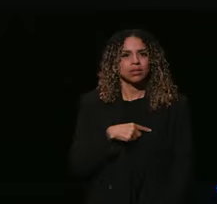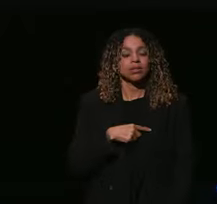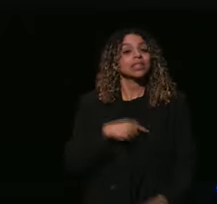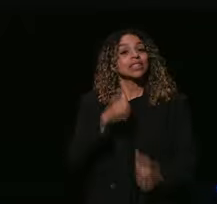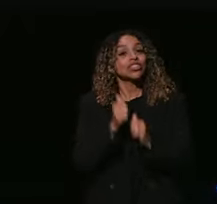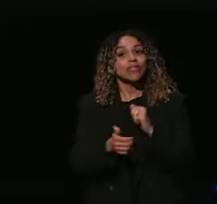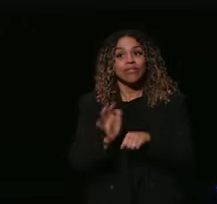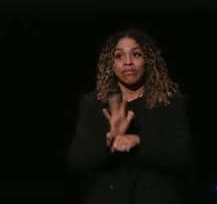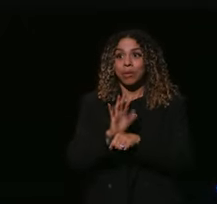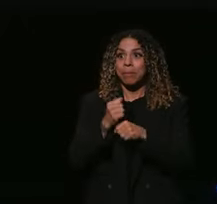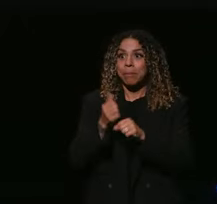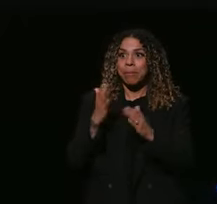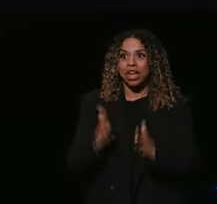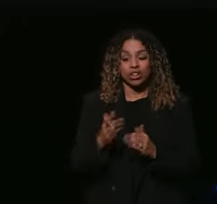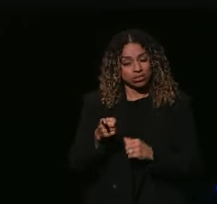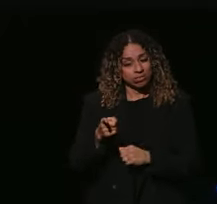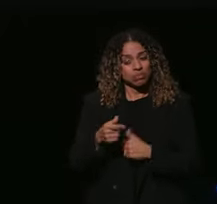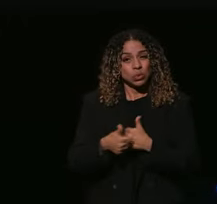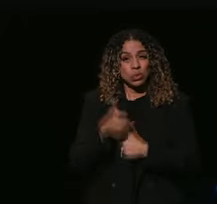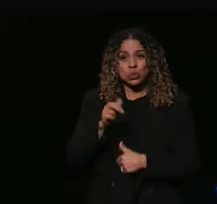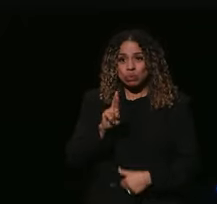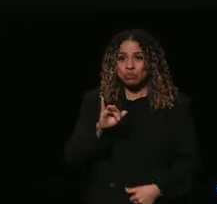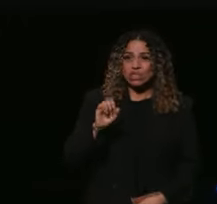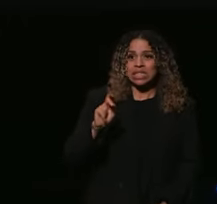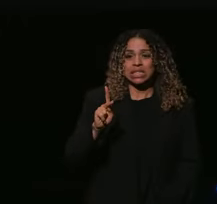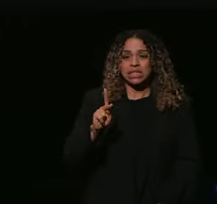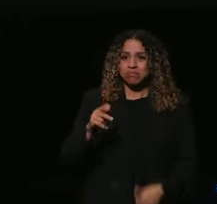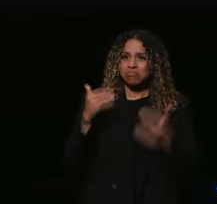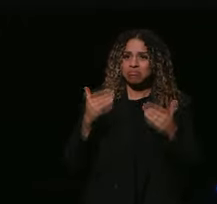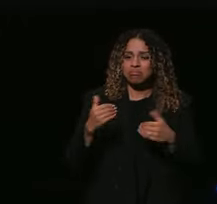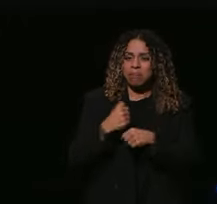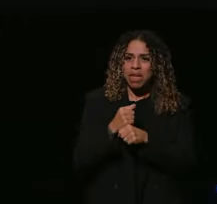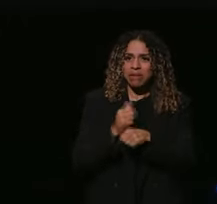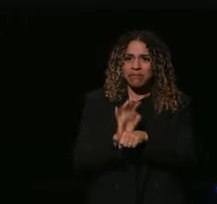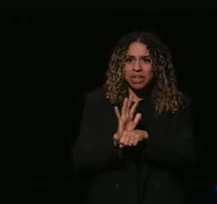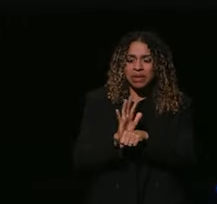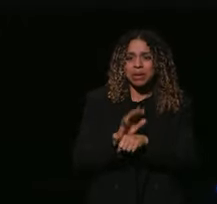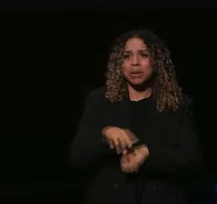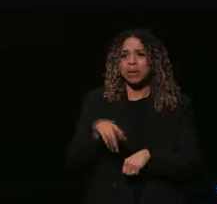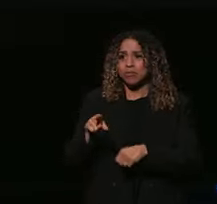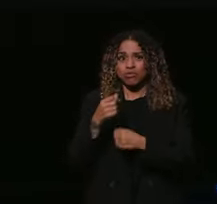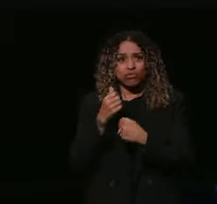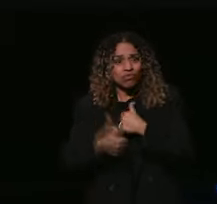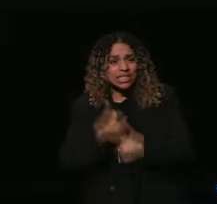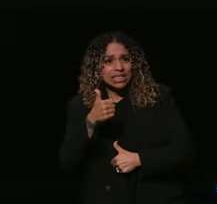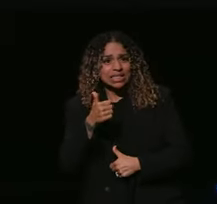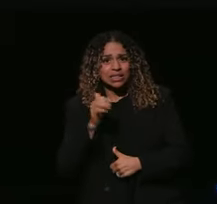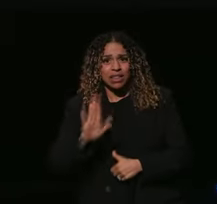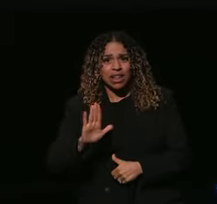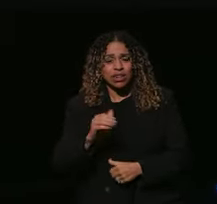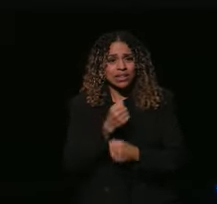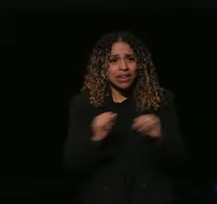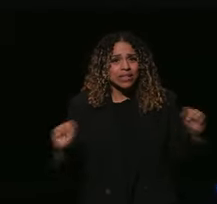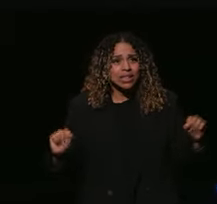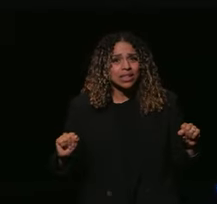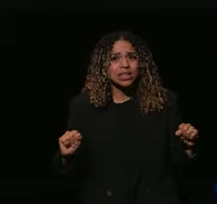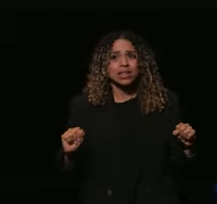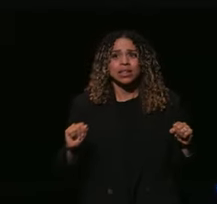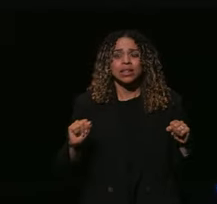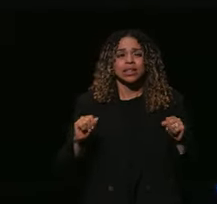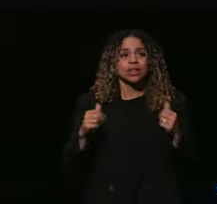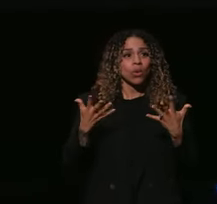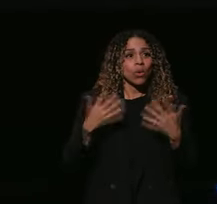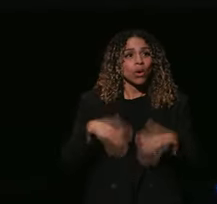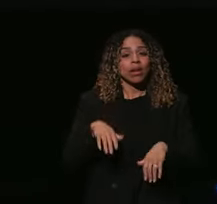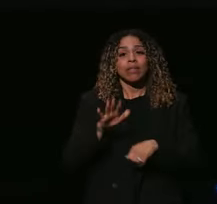incredible risks making their films, whether it was the filmmakers or their protagonists risking their safety, or the filmmakers in